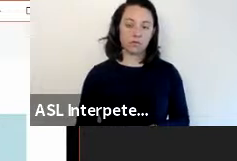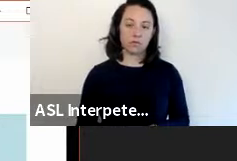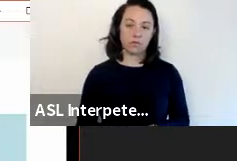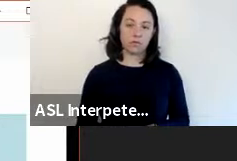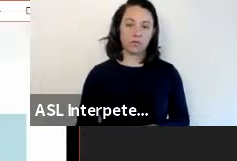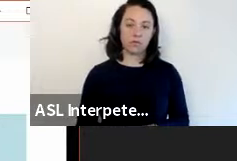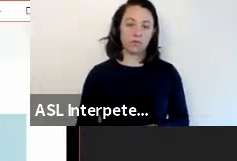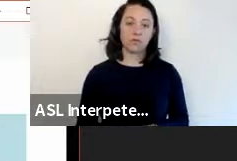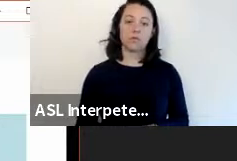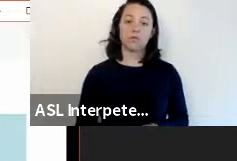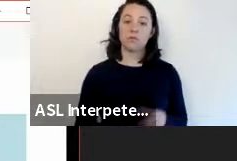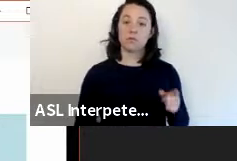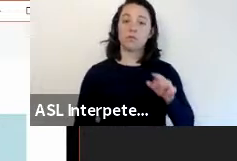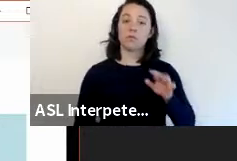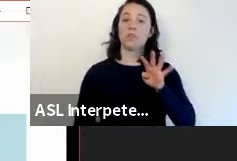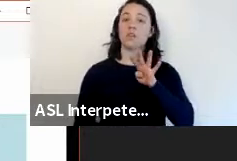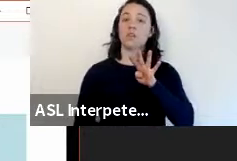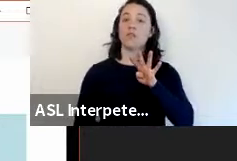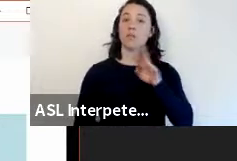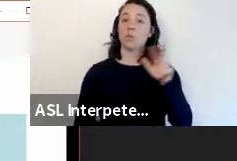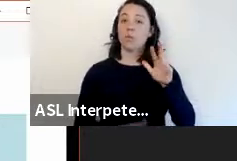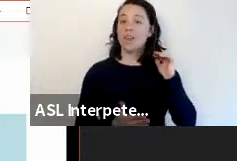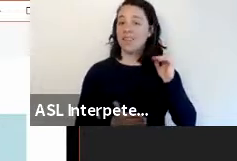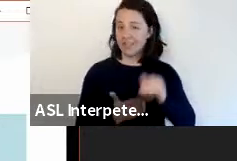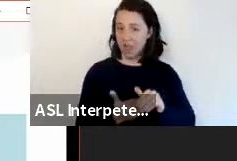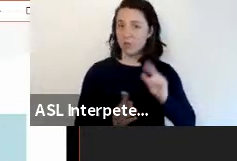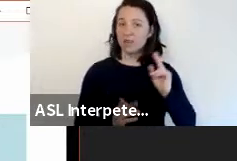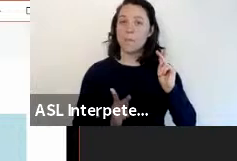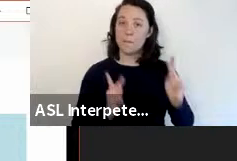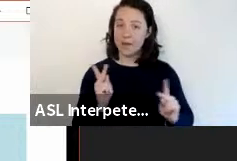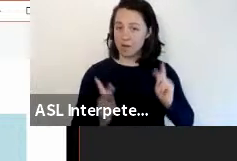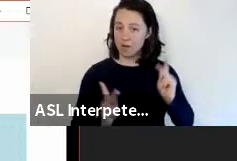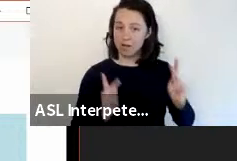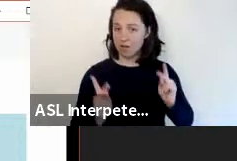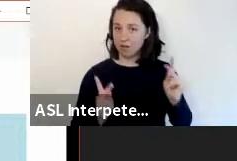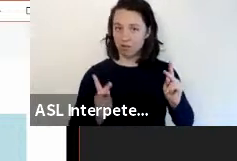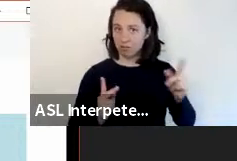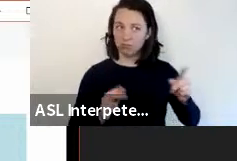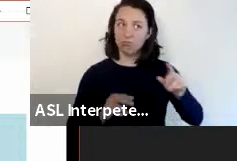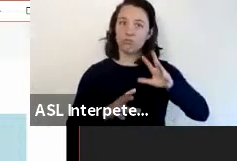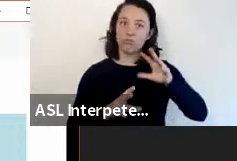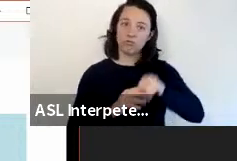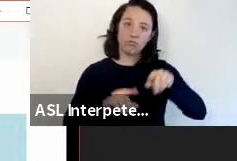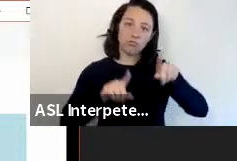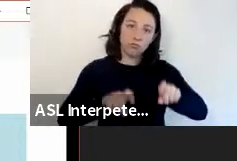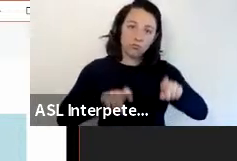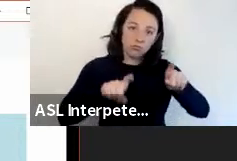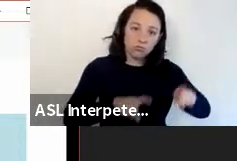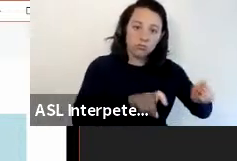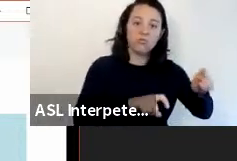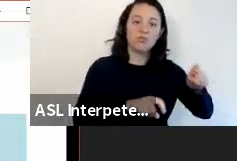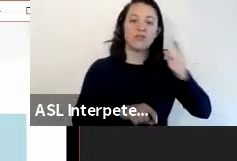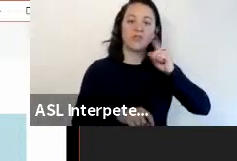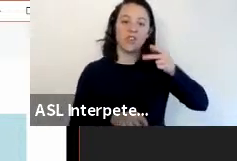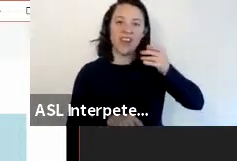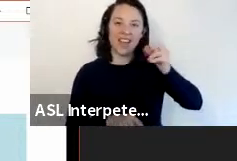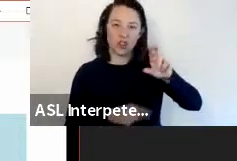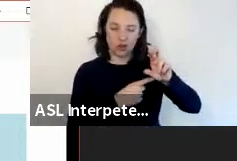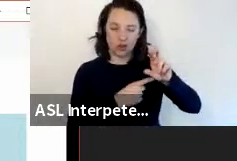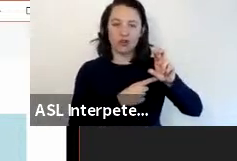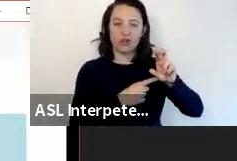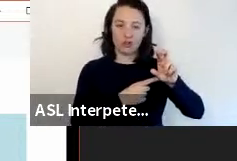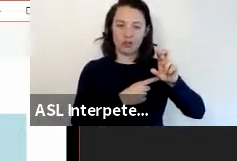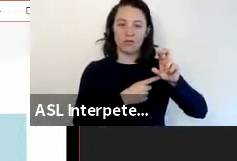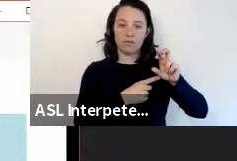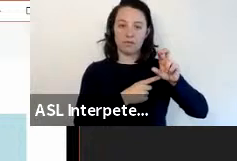they had 43,000 people. Of note, they had close to